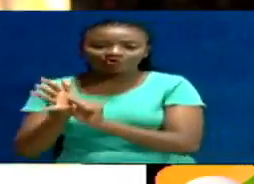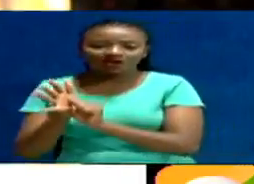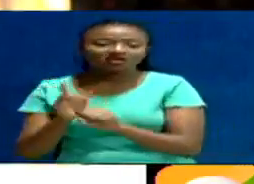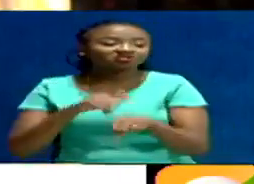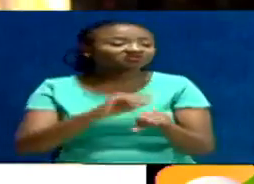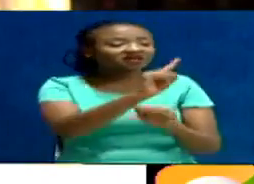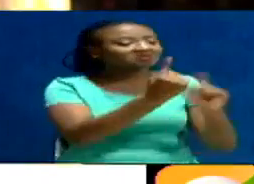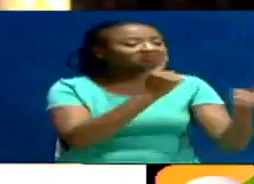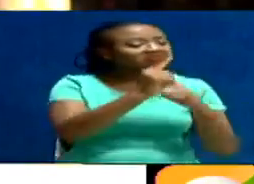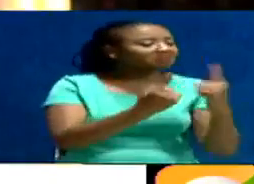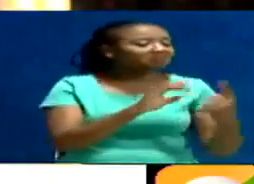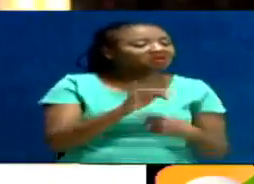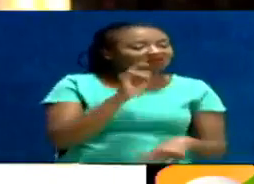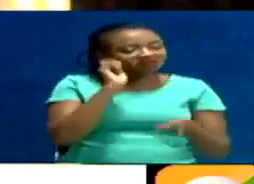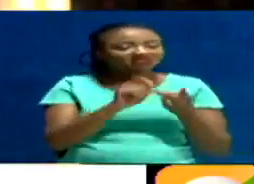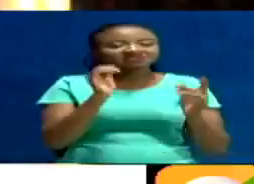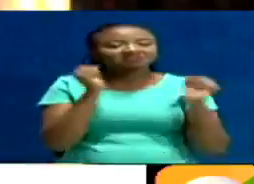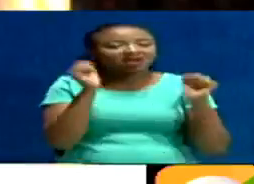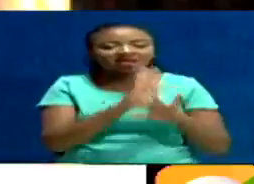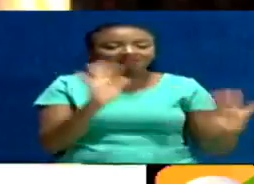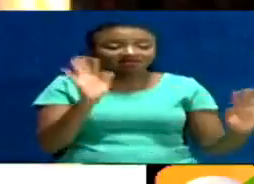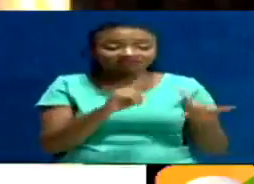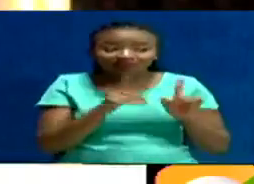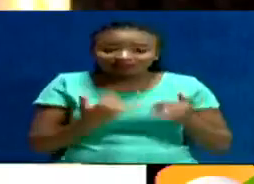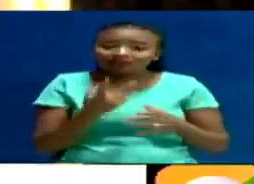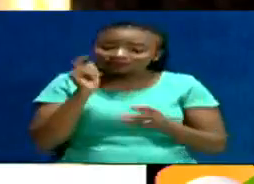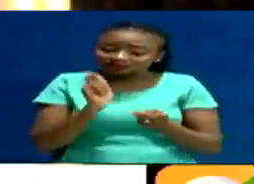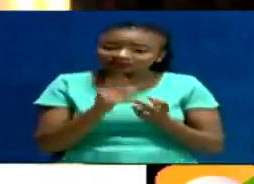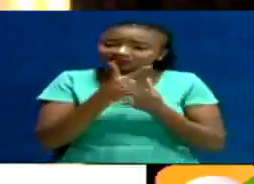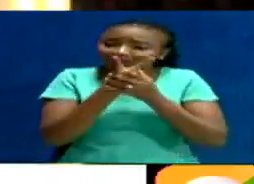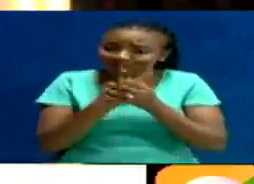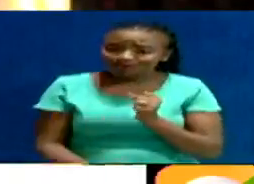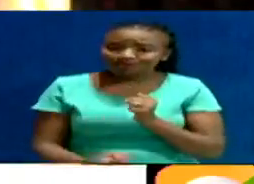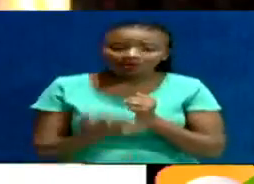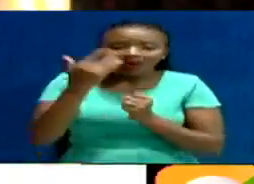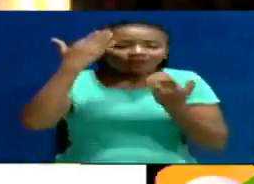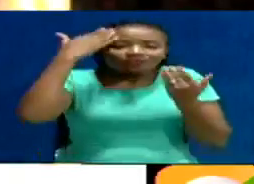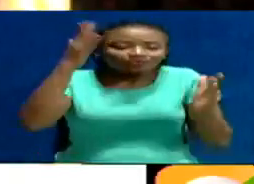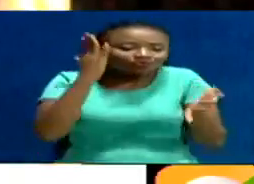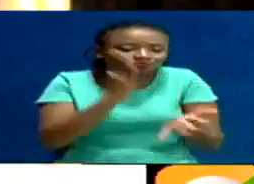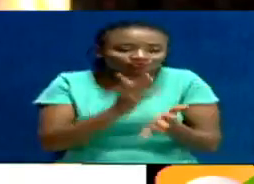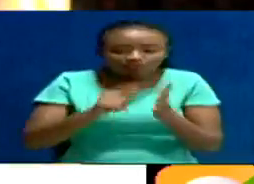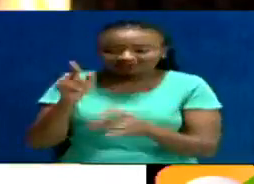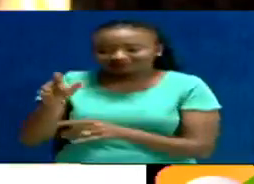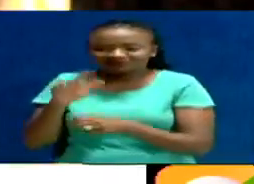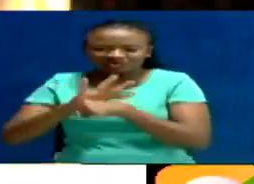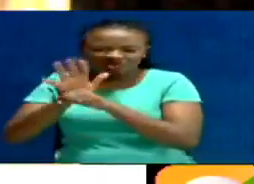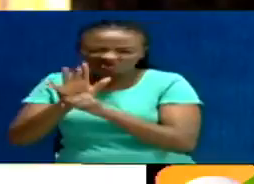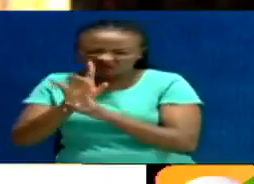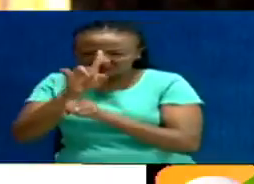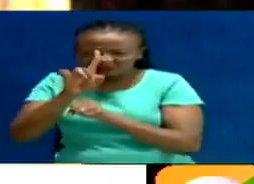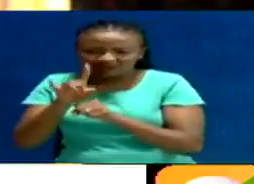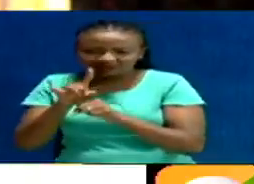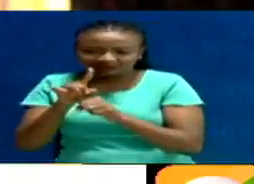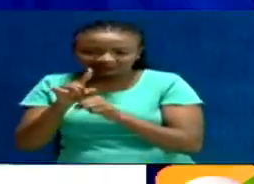for malaria, but now testing for COVID, for both COVID and malaria, because we can't really quite distinguish. The only thing that COVID has over malaria